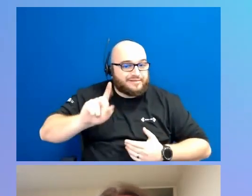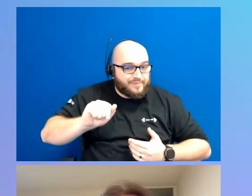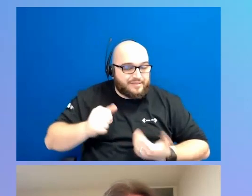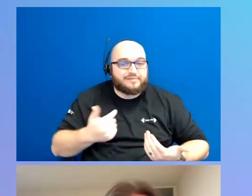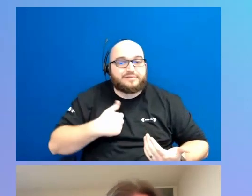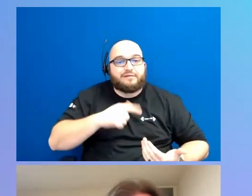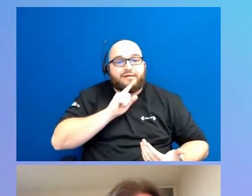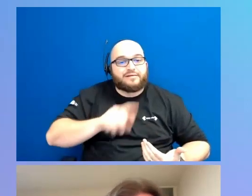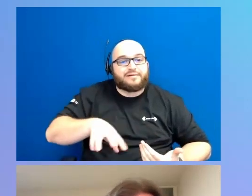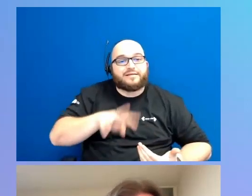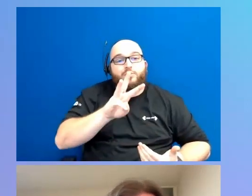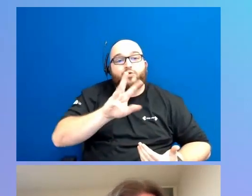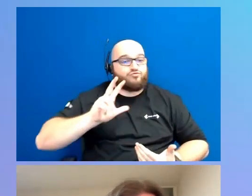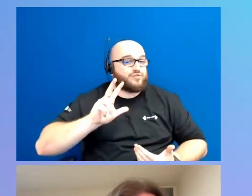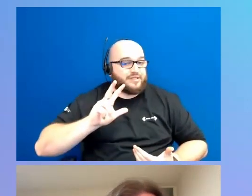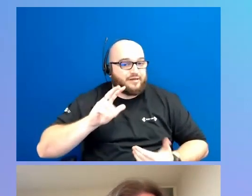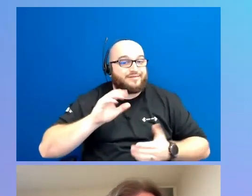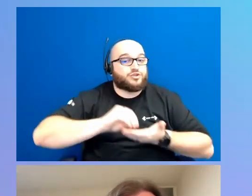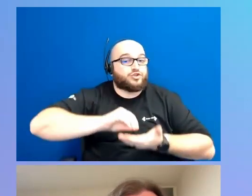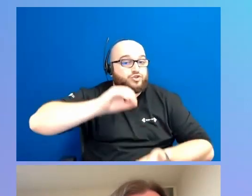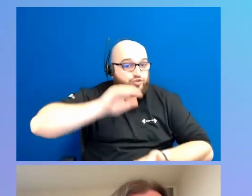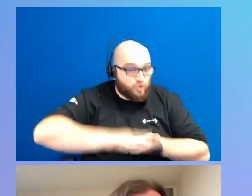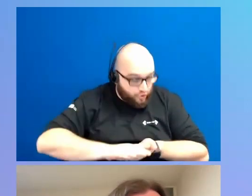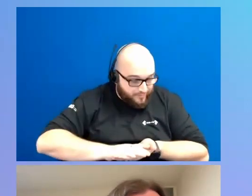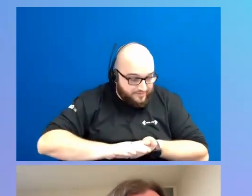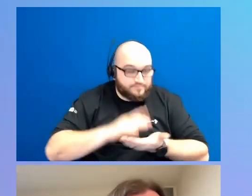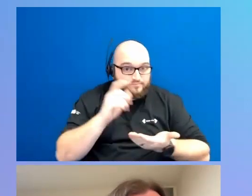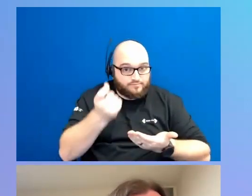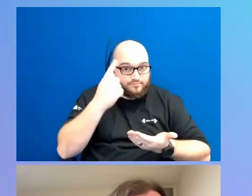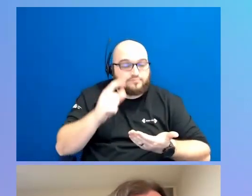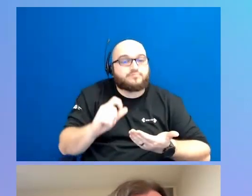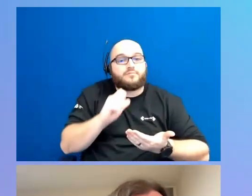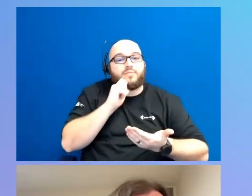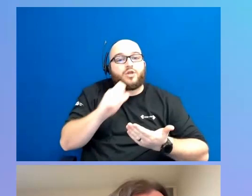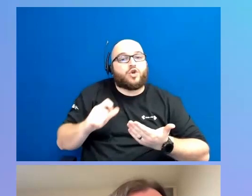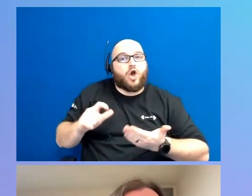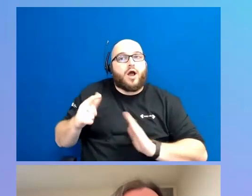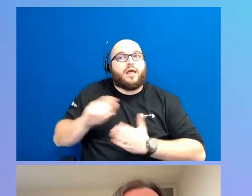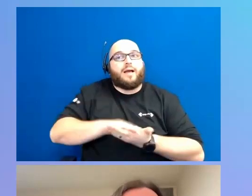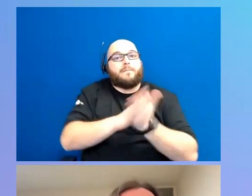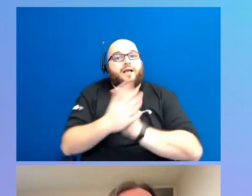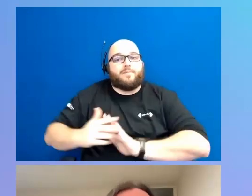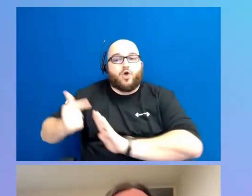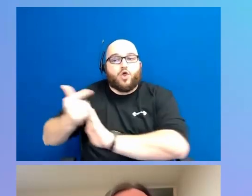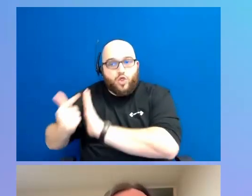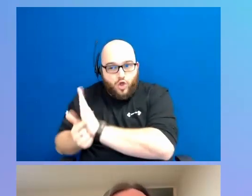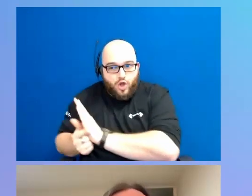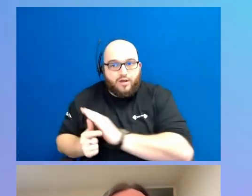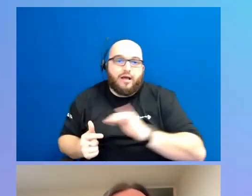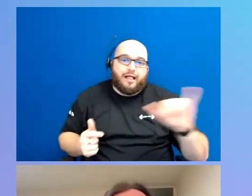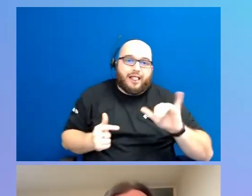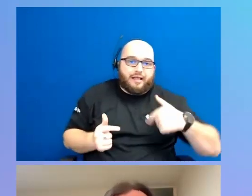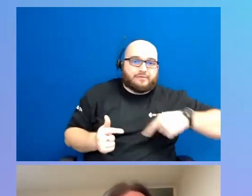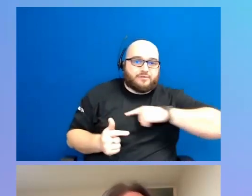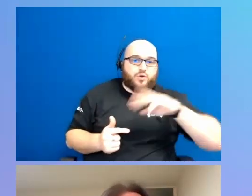a W3 document. It's just not picked up by law the way WCAG is, and yet it